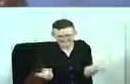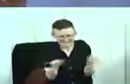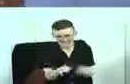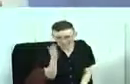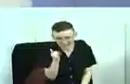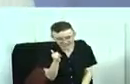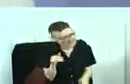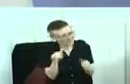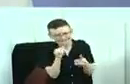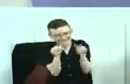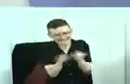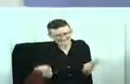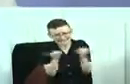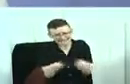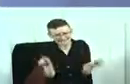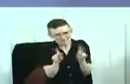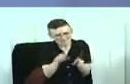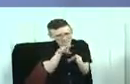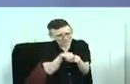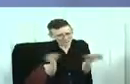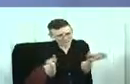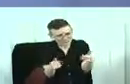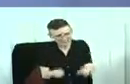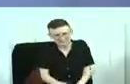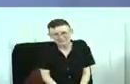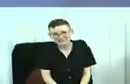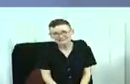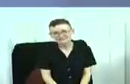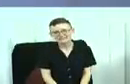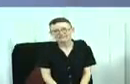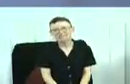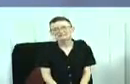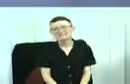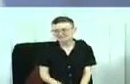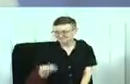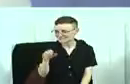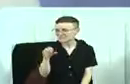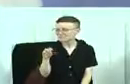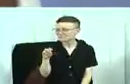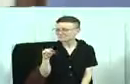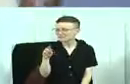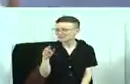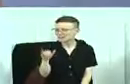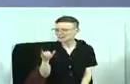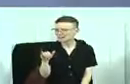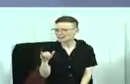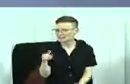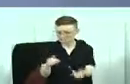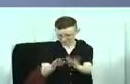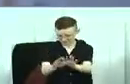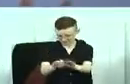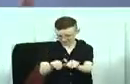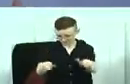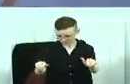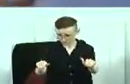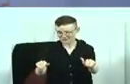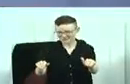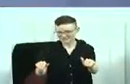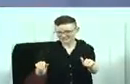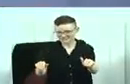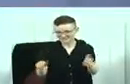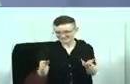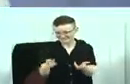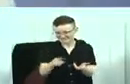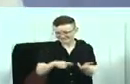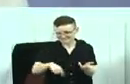The same people are never in the room. You see, Mary and the children had the overflow when the 12 disciples were in the